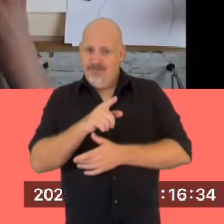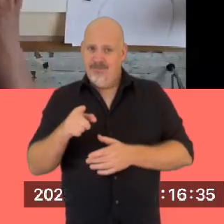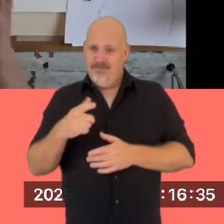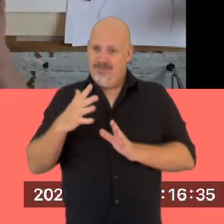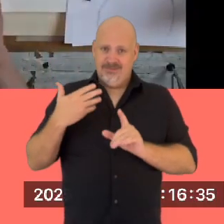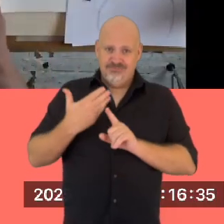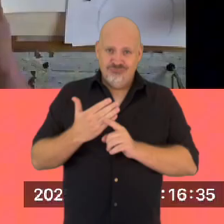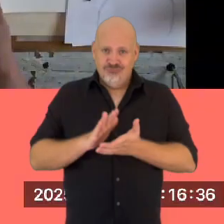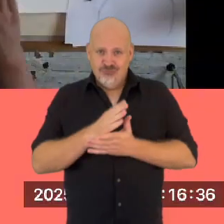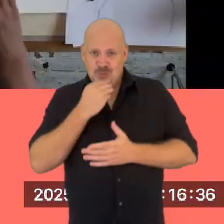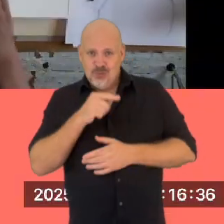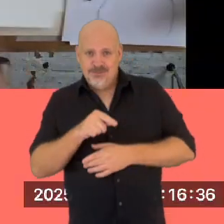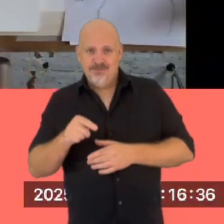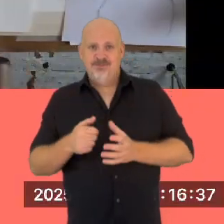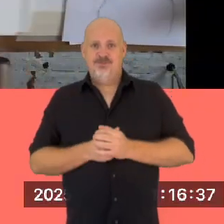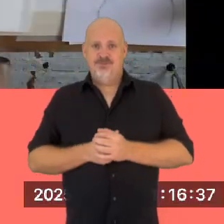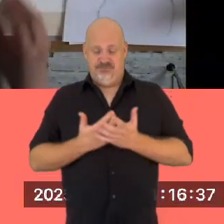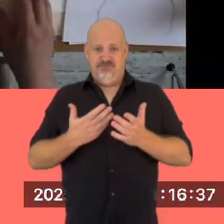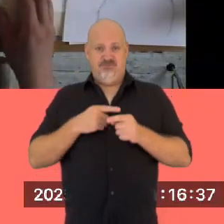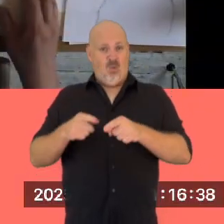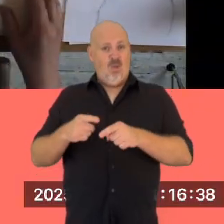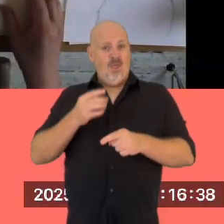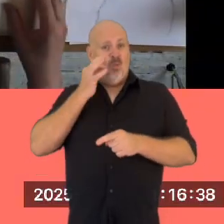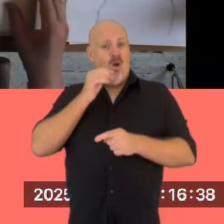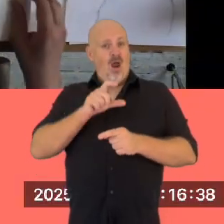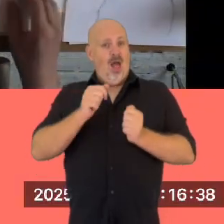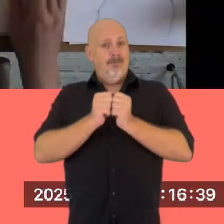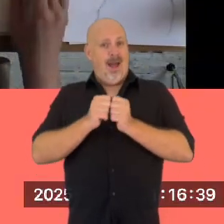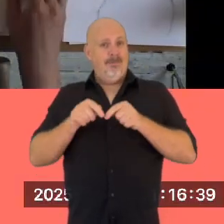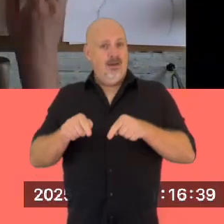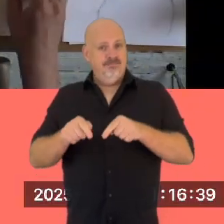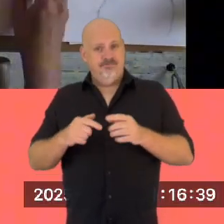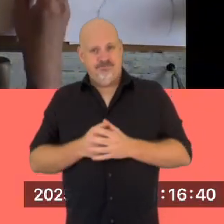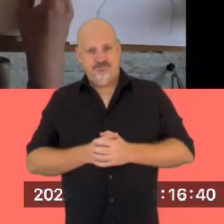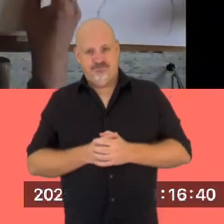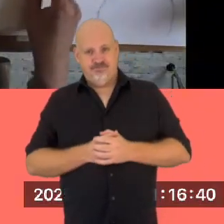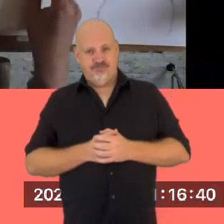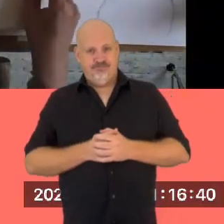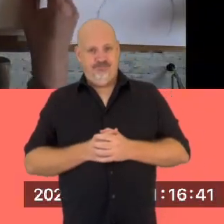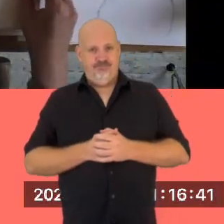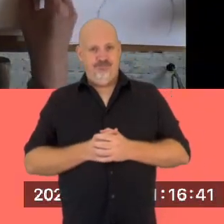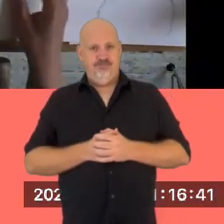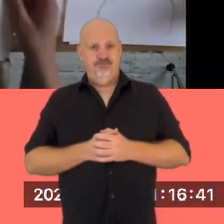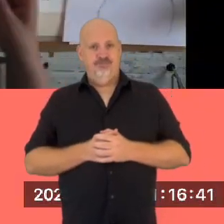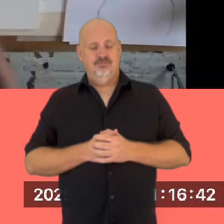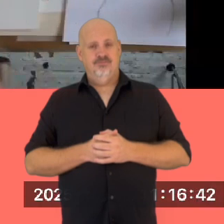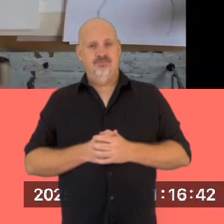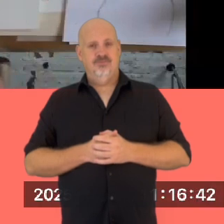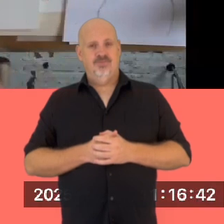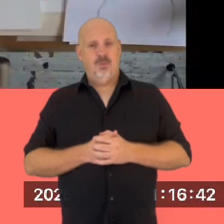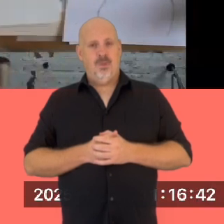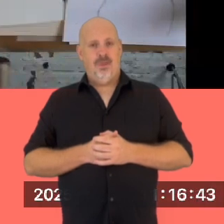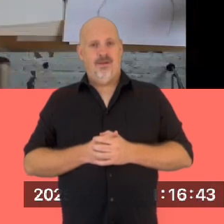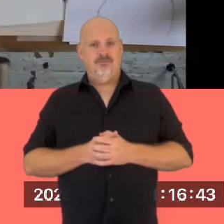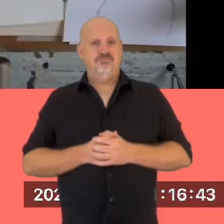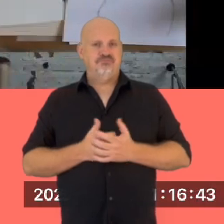been enjoying them over the day. And I'm going to go with some watercolour paper